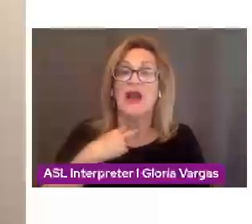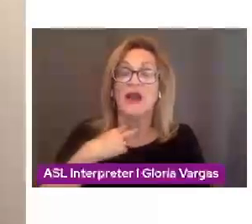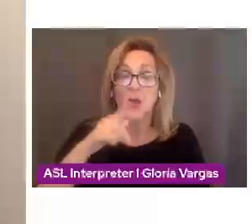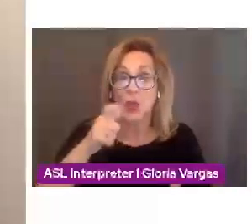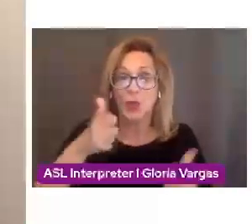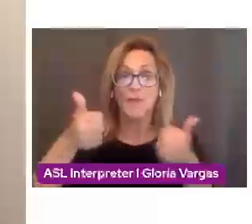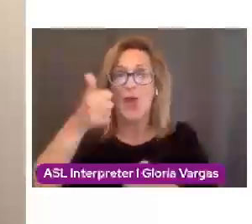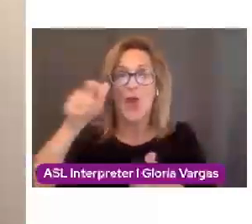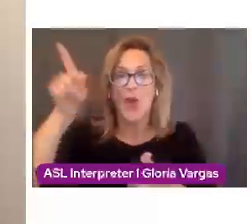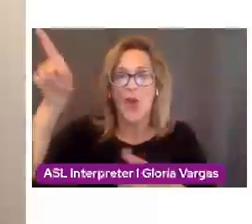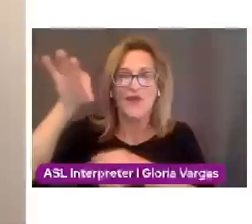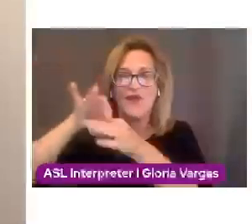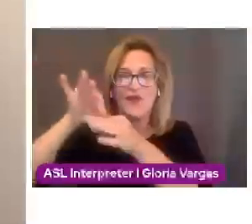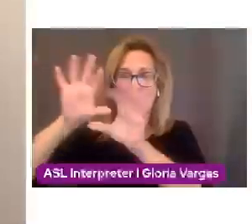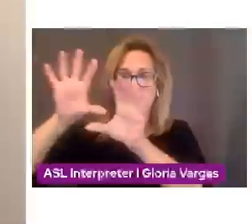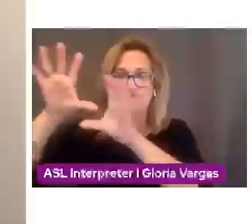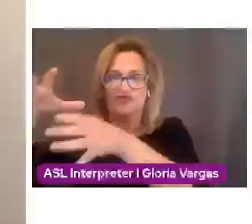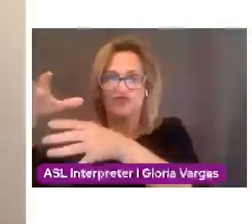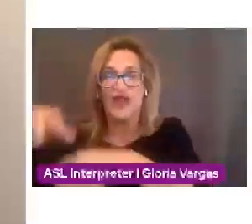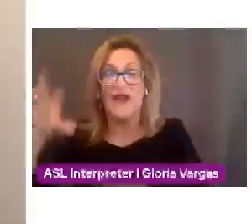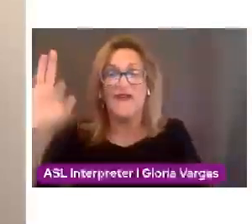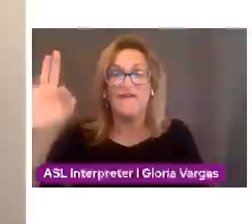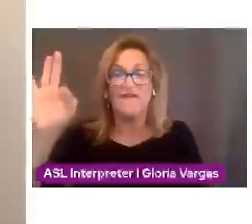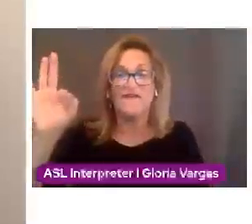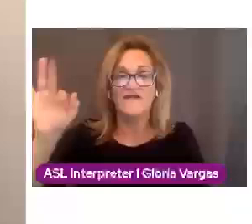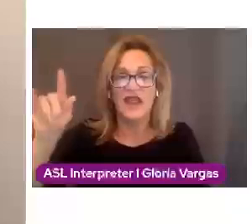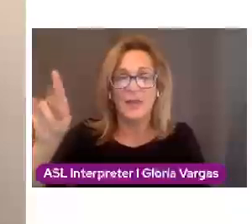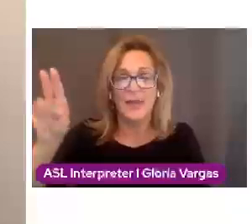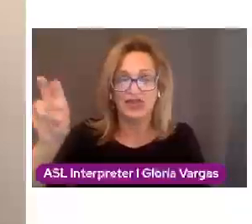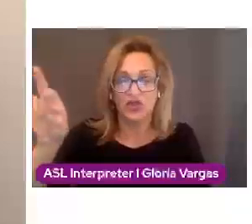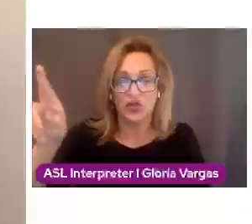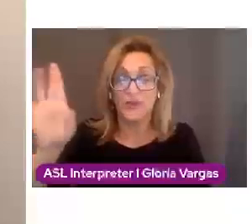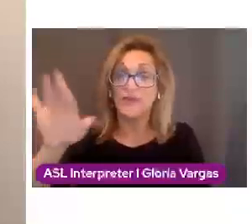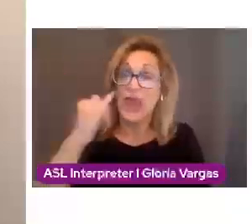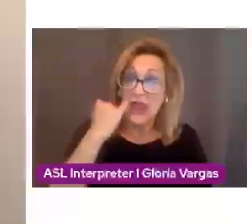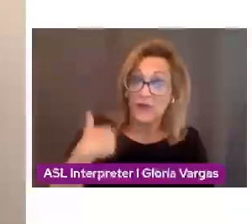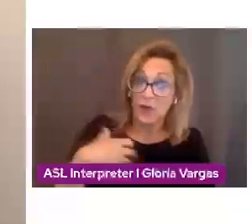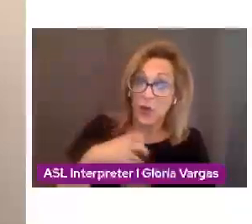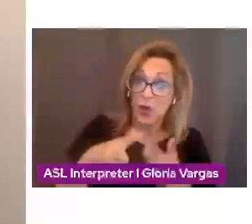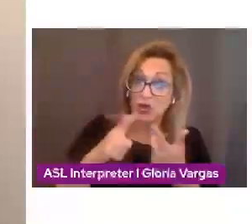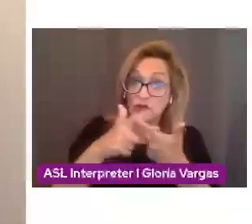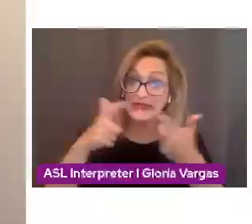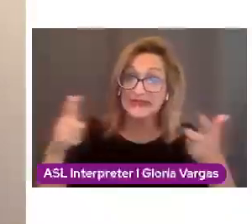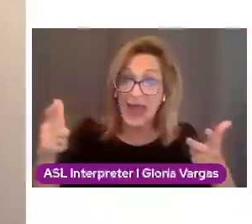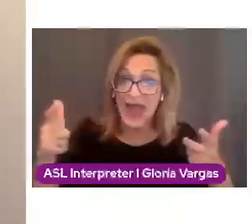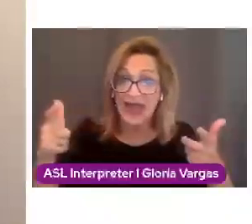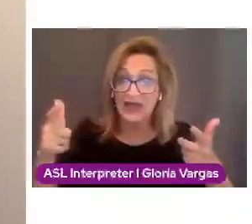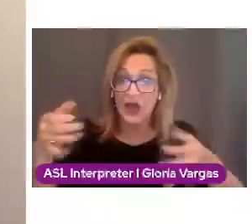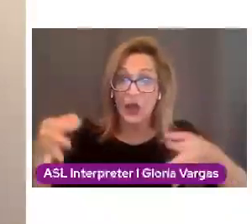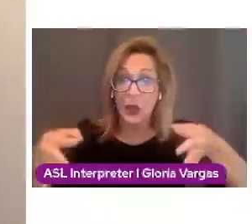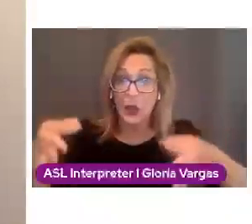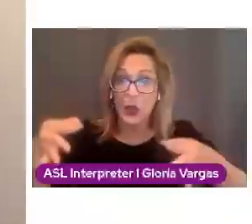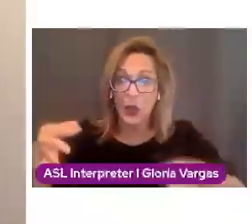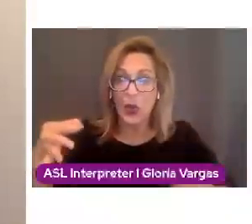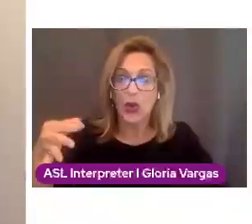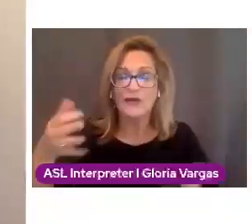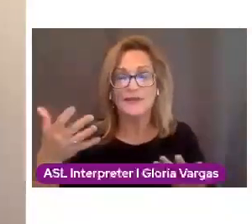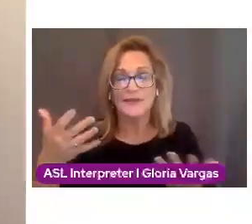the same thing with court expansion. If we want to expand the court, We need